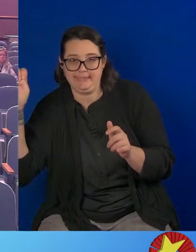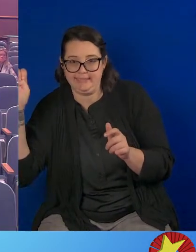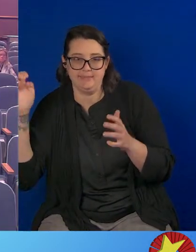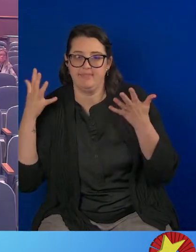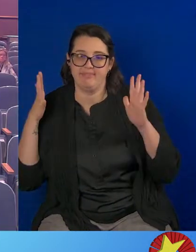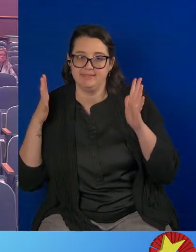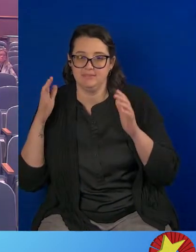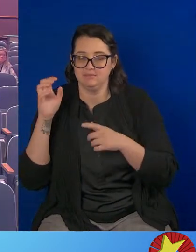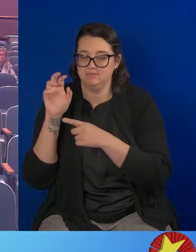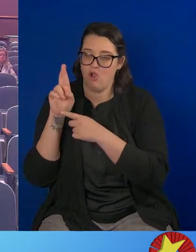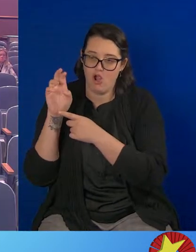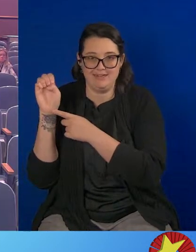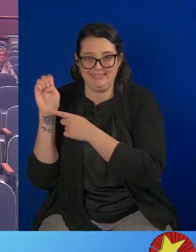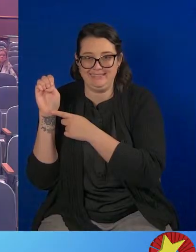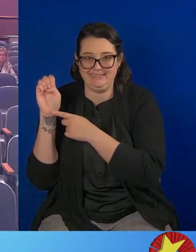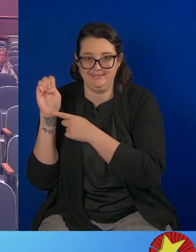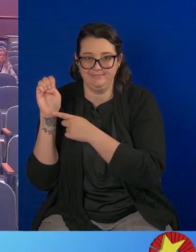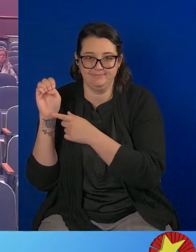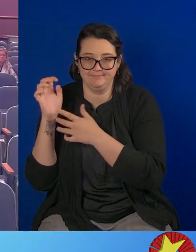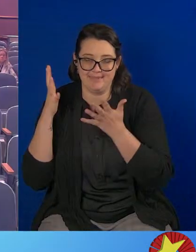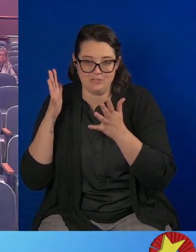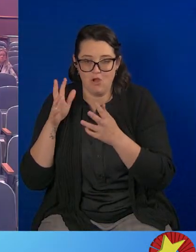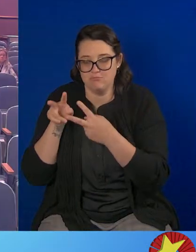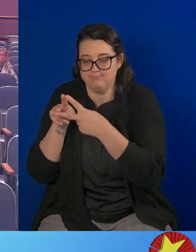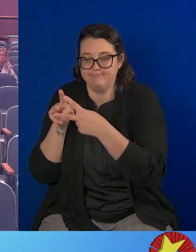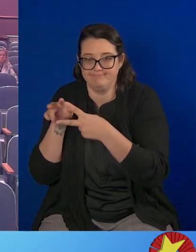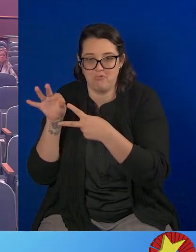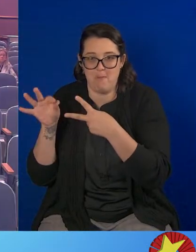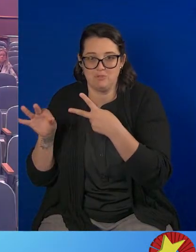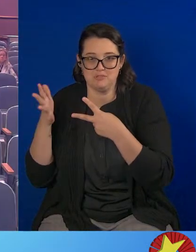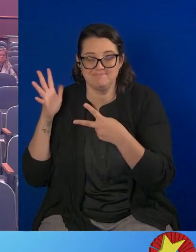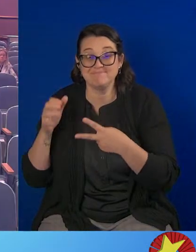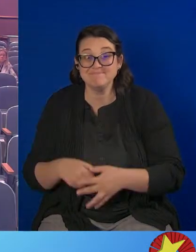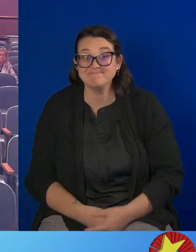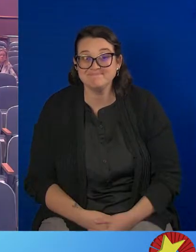the dash, but one. Thank you.